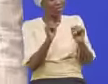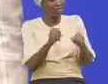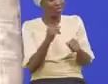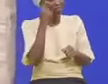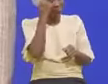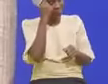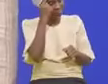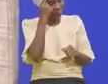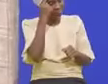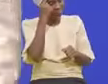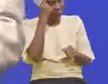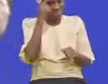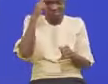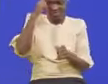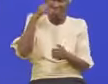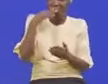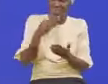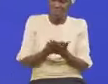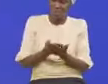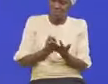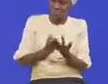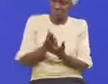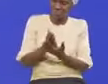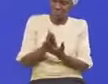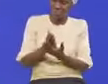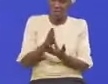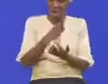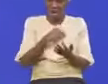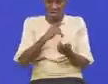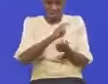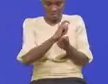through. Obi benane le ngbre dem kure nu yantia.